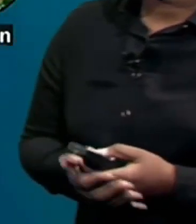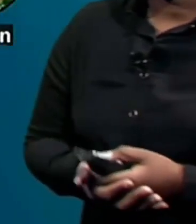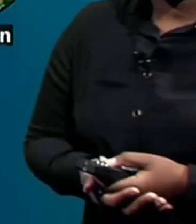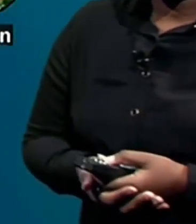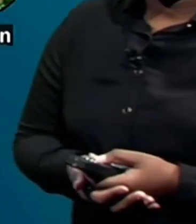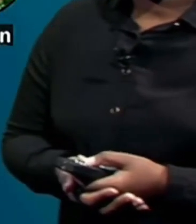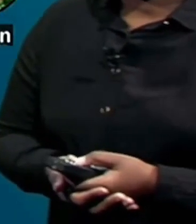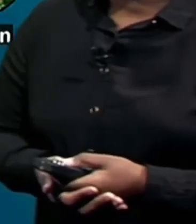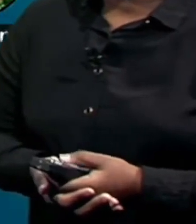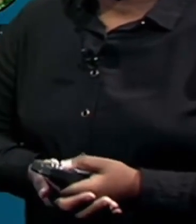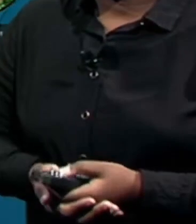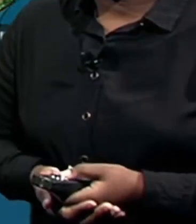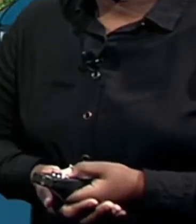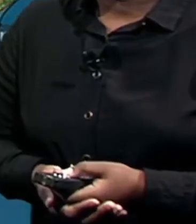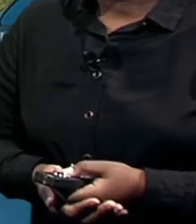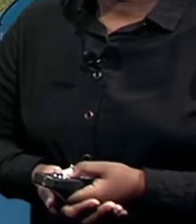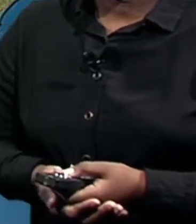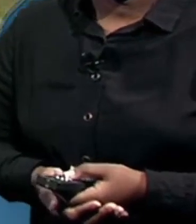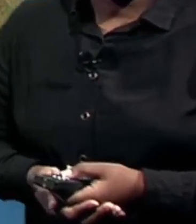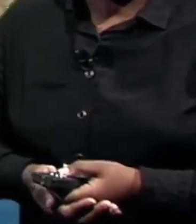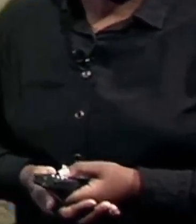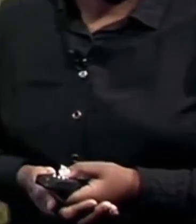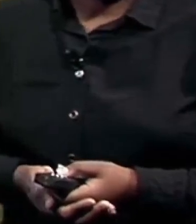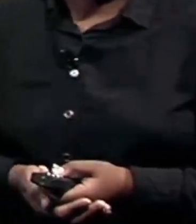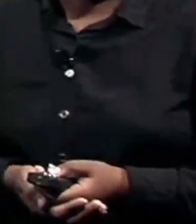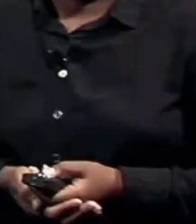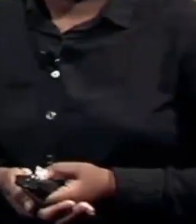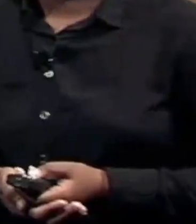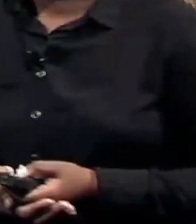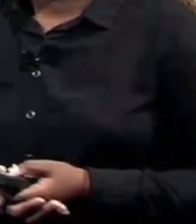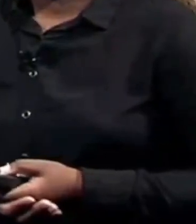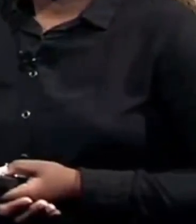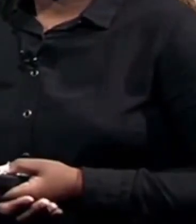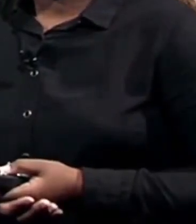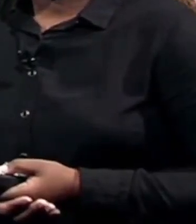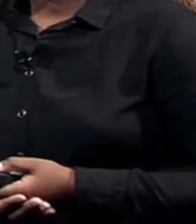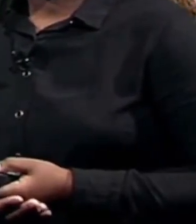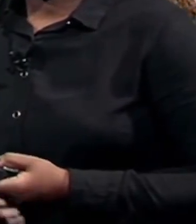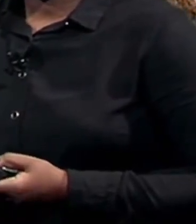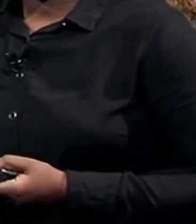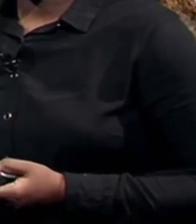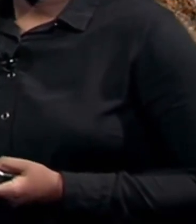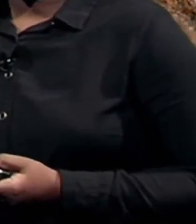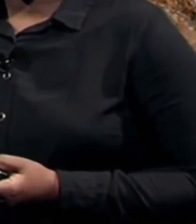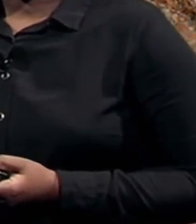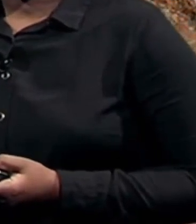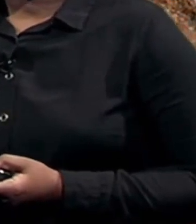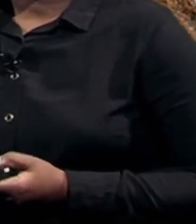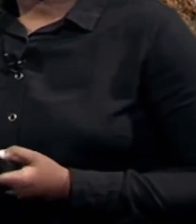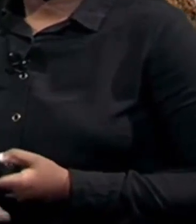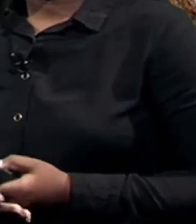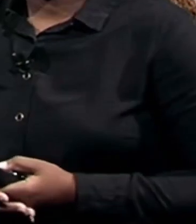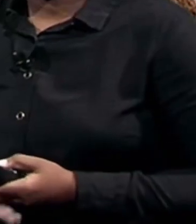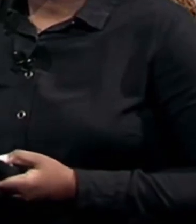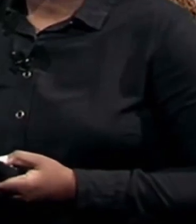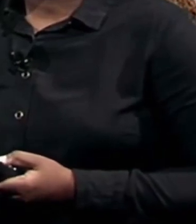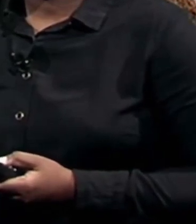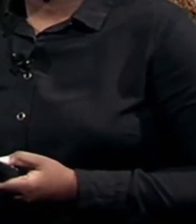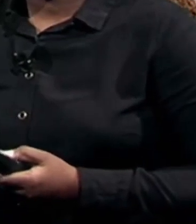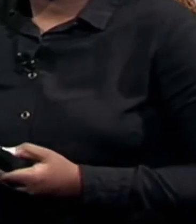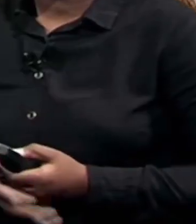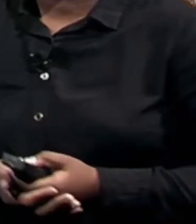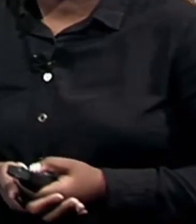le dikarolo dingwe tsa province ya kwa Limpopo. Re tswele pele re lebelle digrata tsa rona tsa di-temperature tsa maemo a bosa ga re lebella province ya Mono